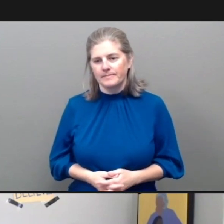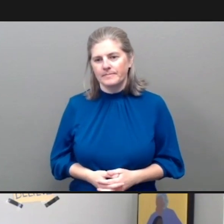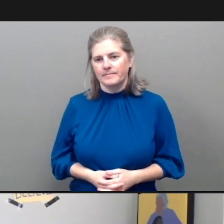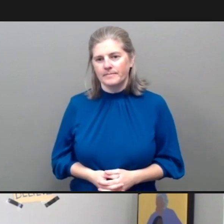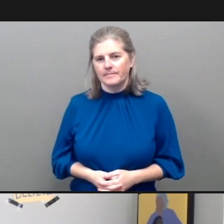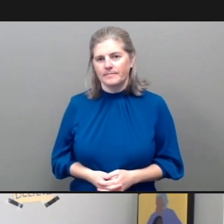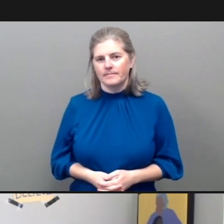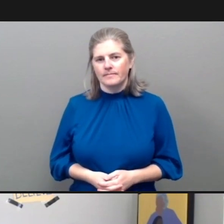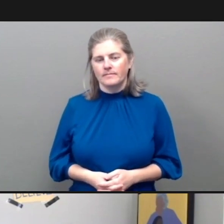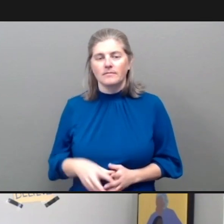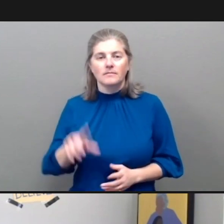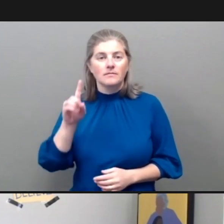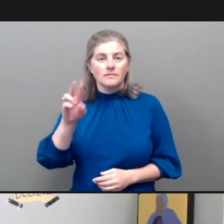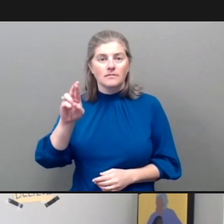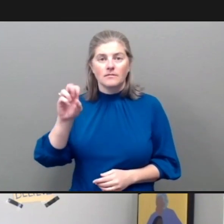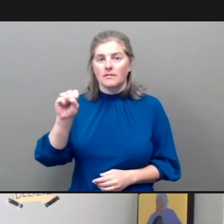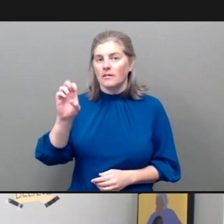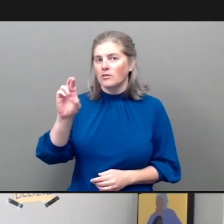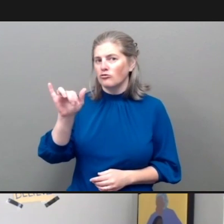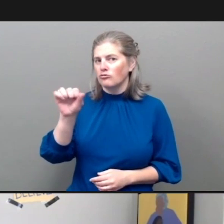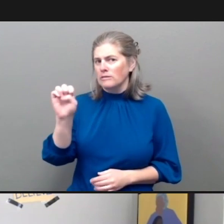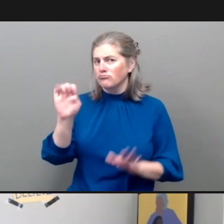But I think it's great to hear that